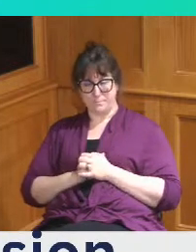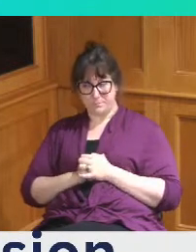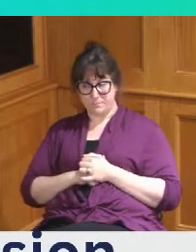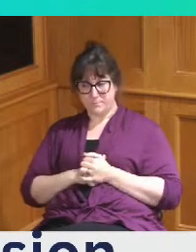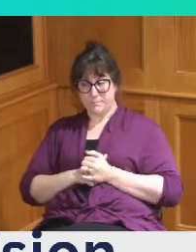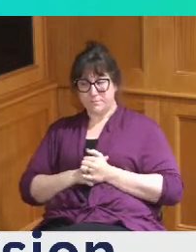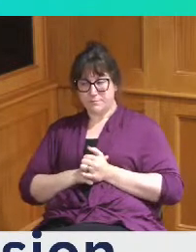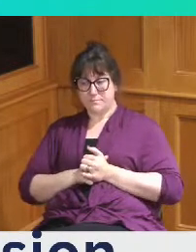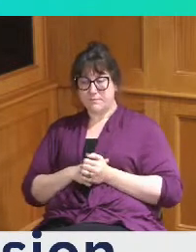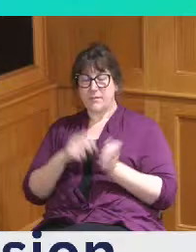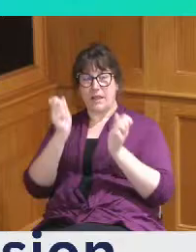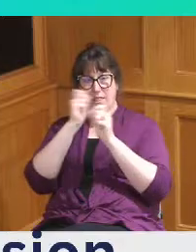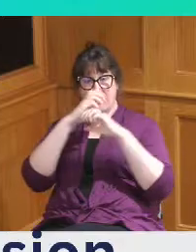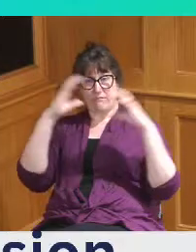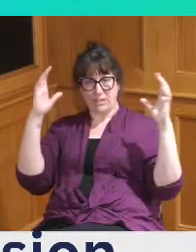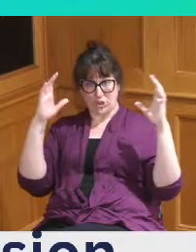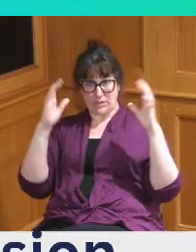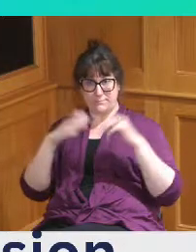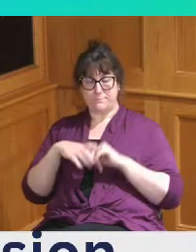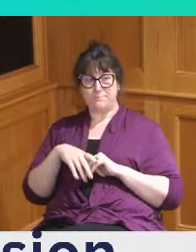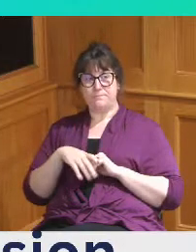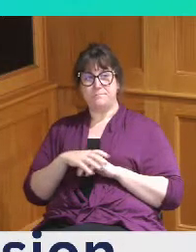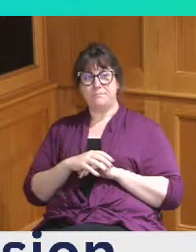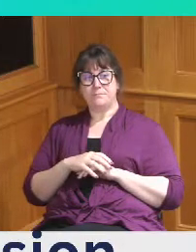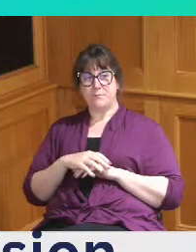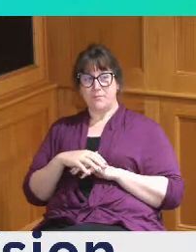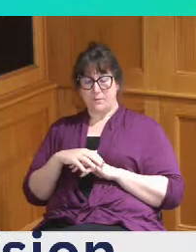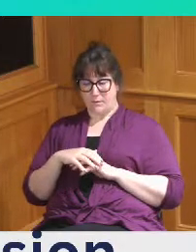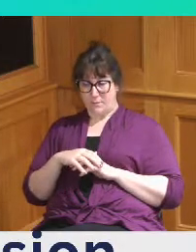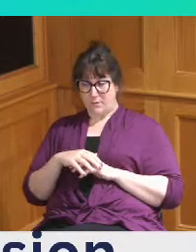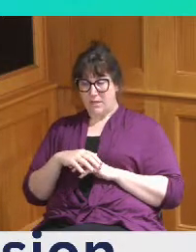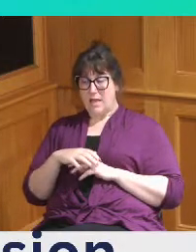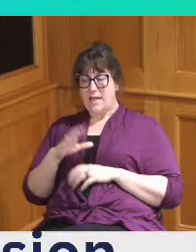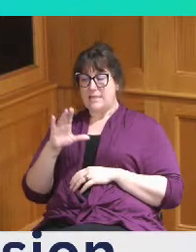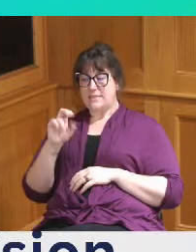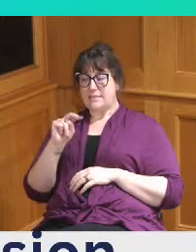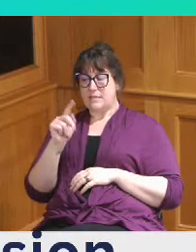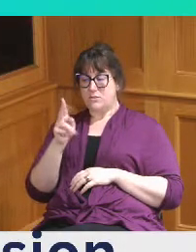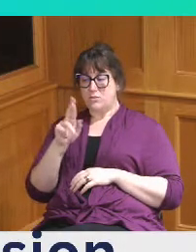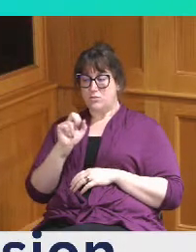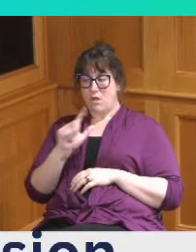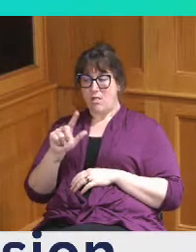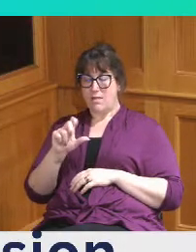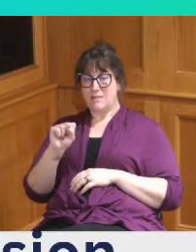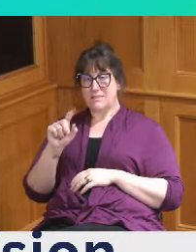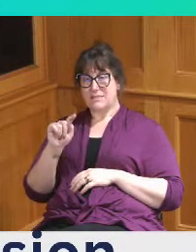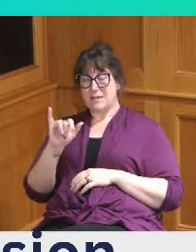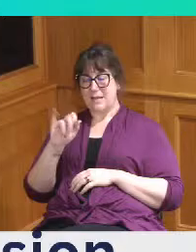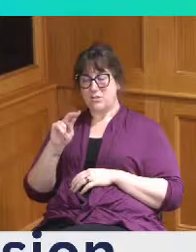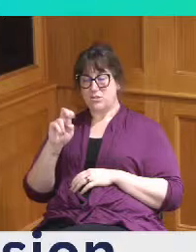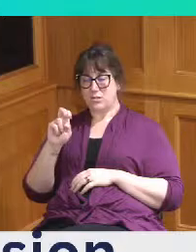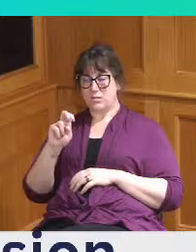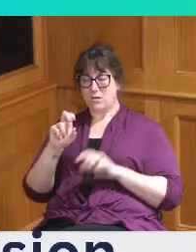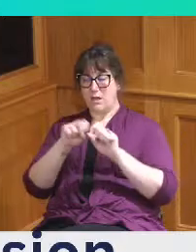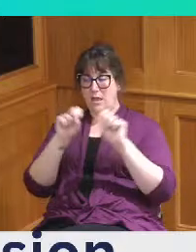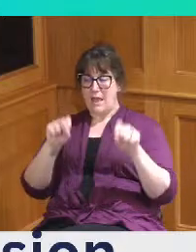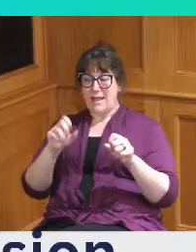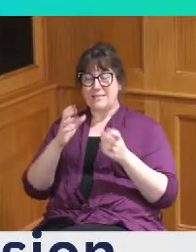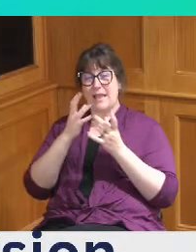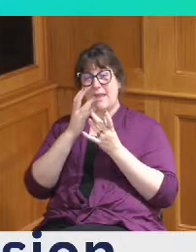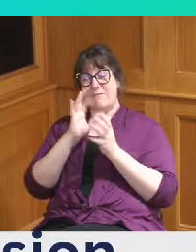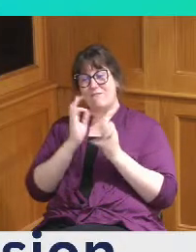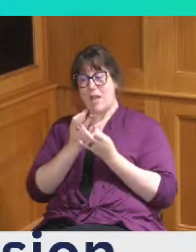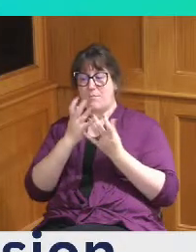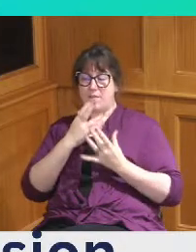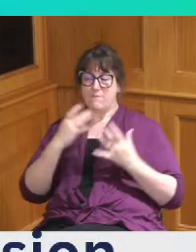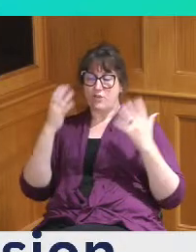So the vision. The winning proposal is called Central Station. It's a family-friendly entertainment destination focused on a